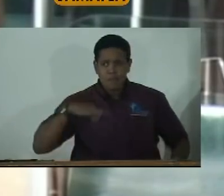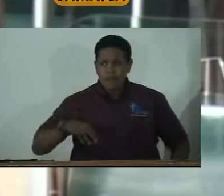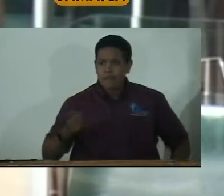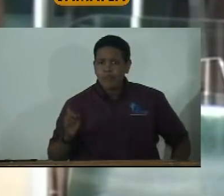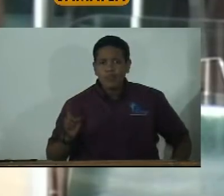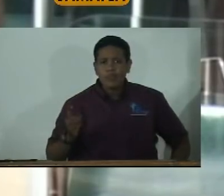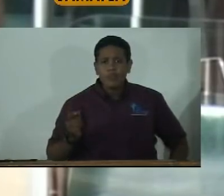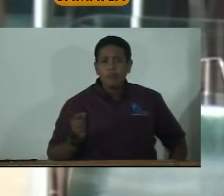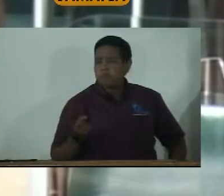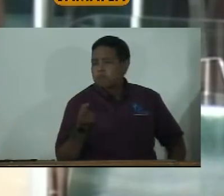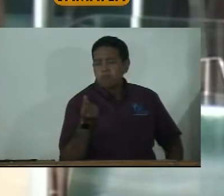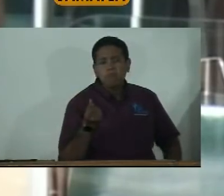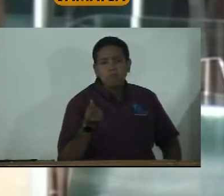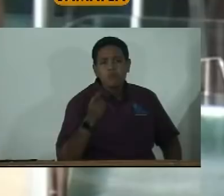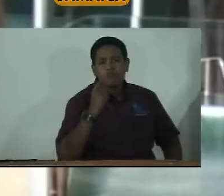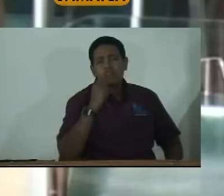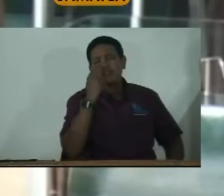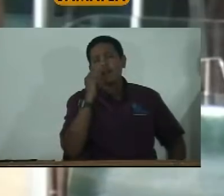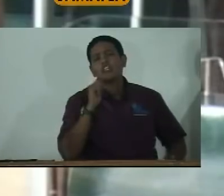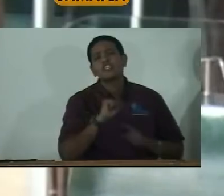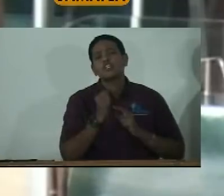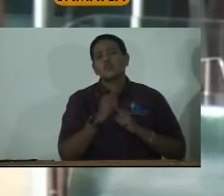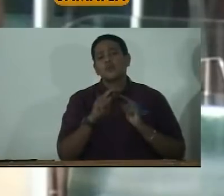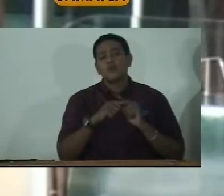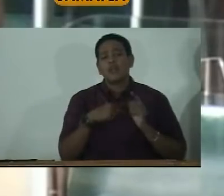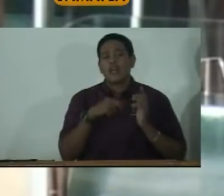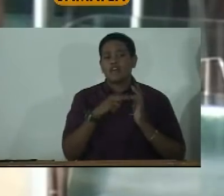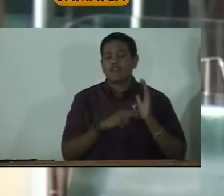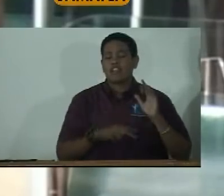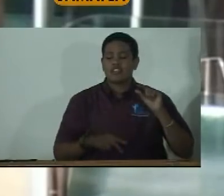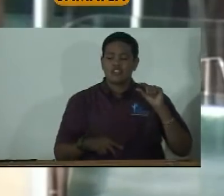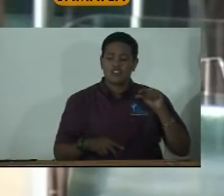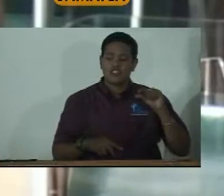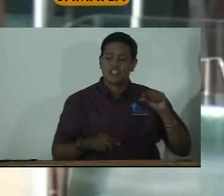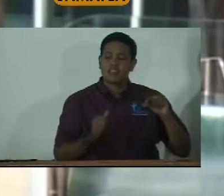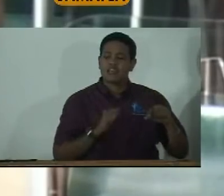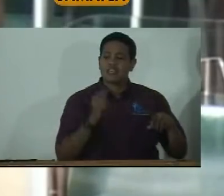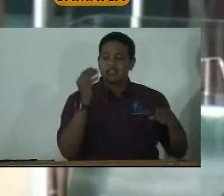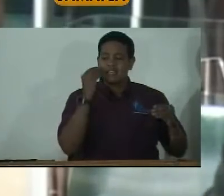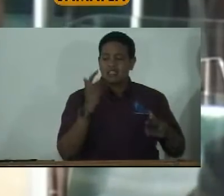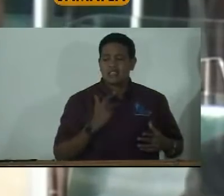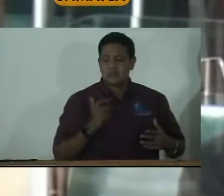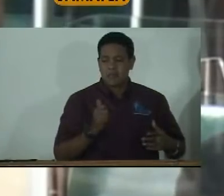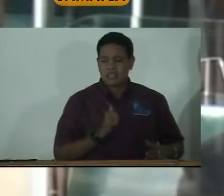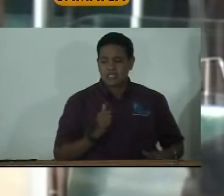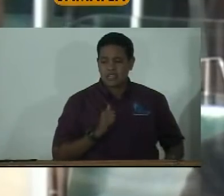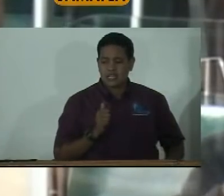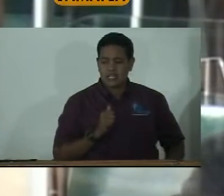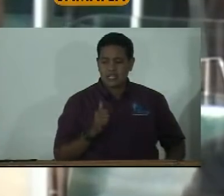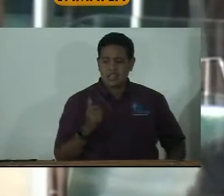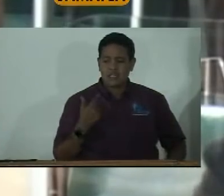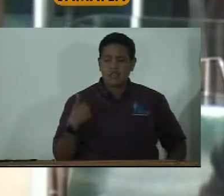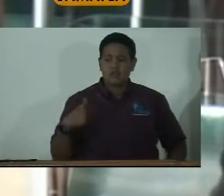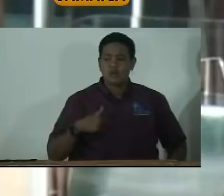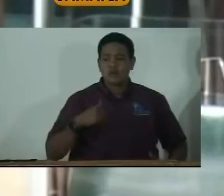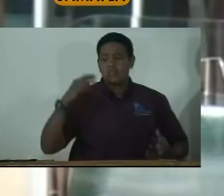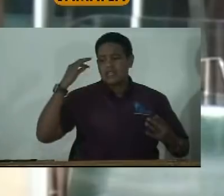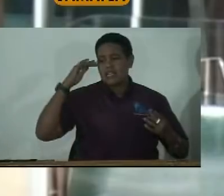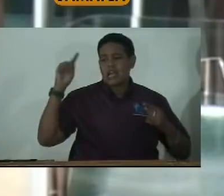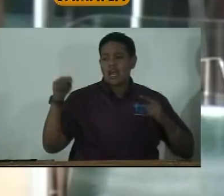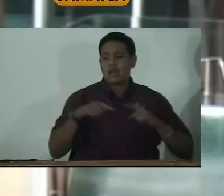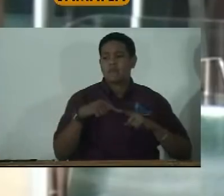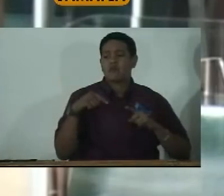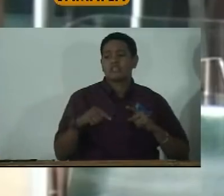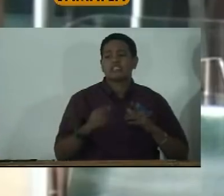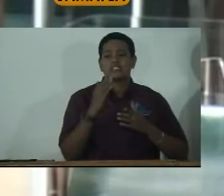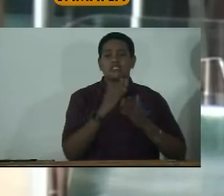situation. And when I read G, I said to myself, are we thinking about this